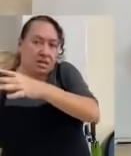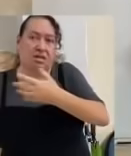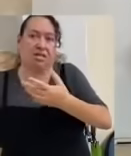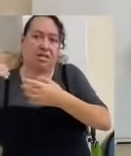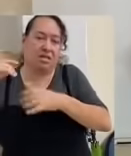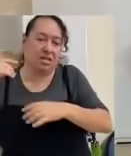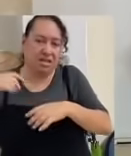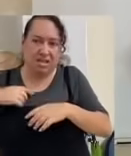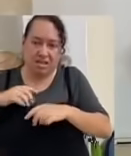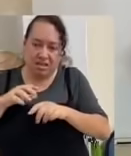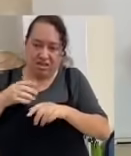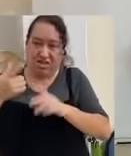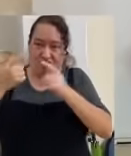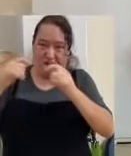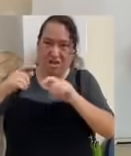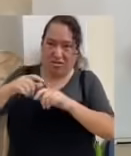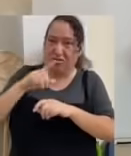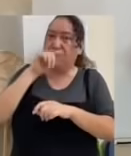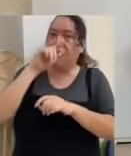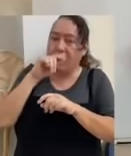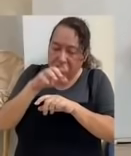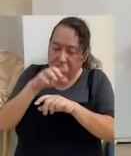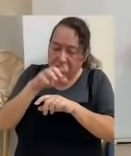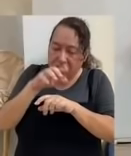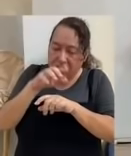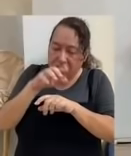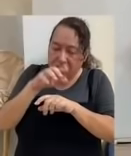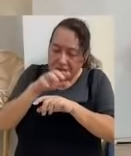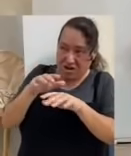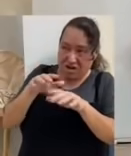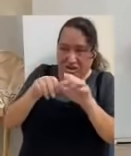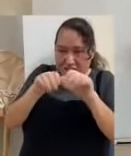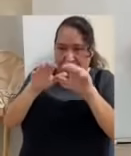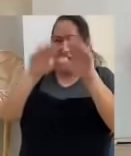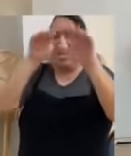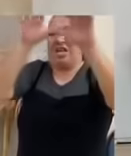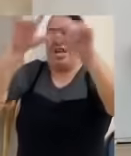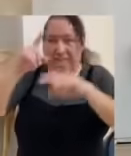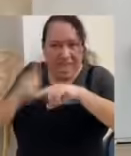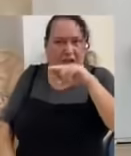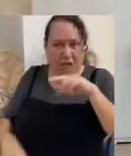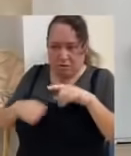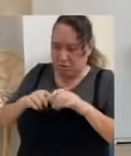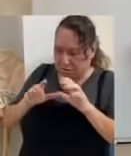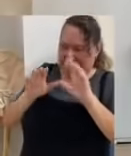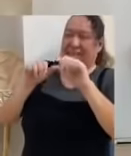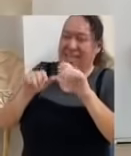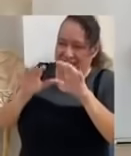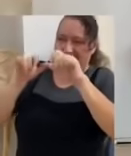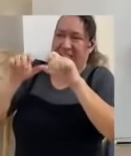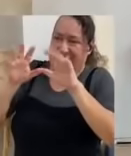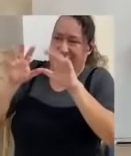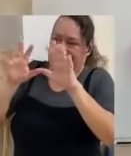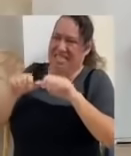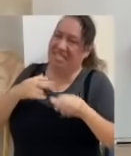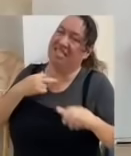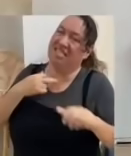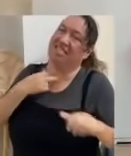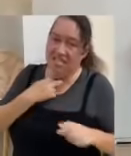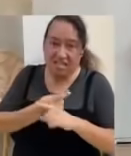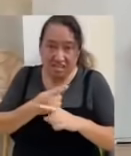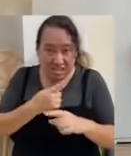fly. This is our thread. And the Lord wants to untie this thread by giving us this word to